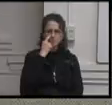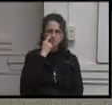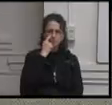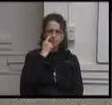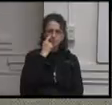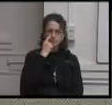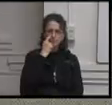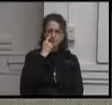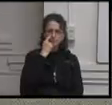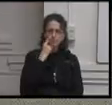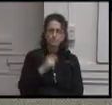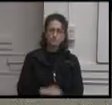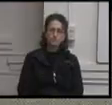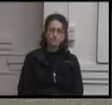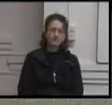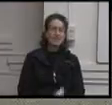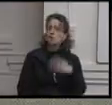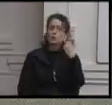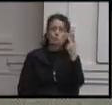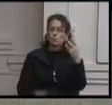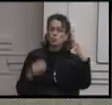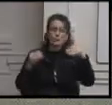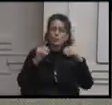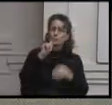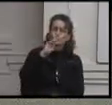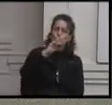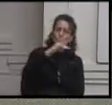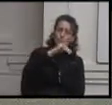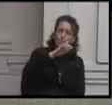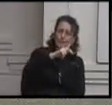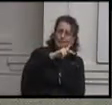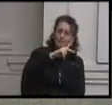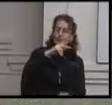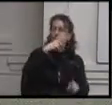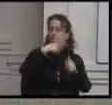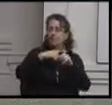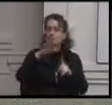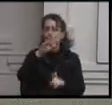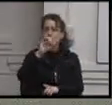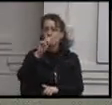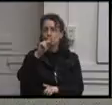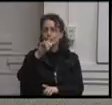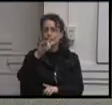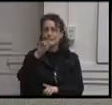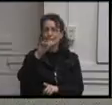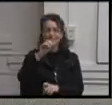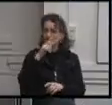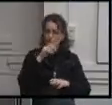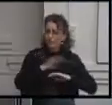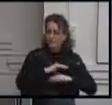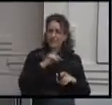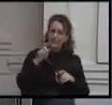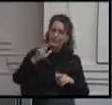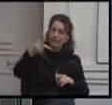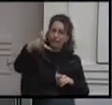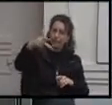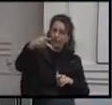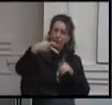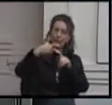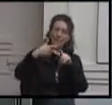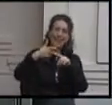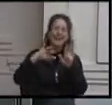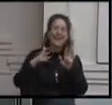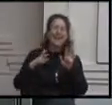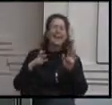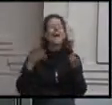time just doing the 2 stores that you already have. Thought that a third one would be. Well, once you get yourself in